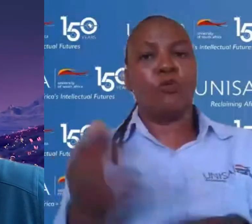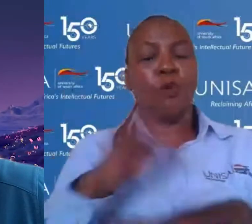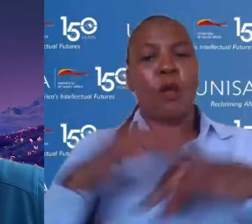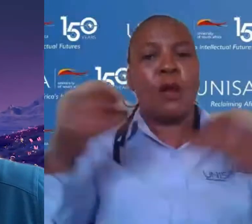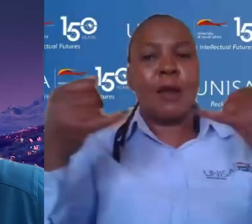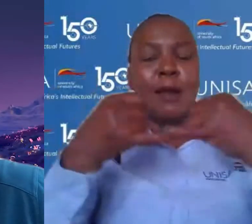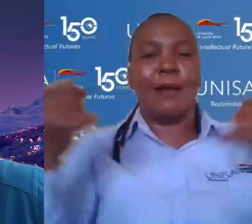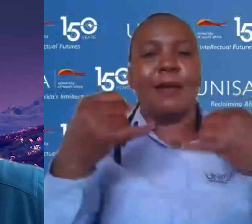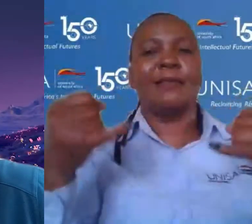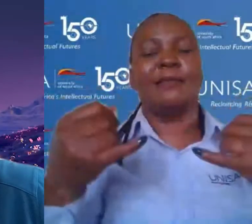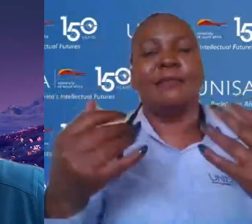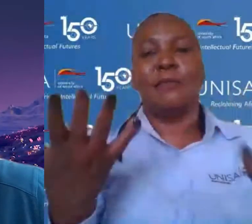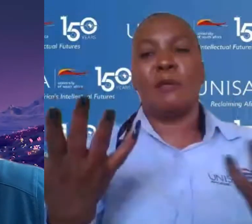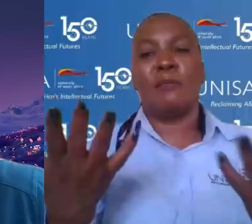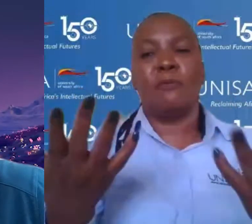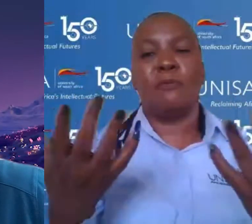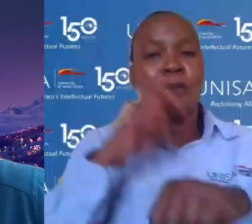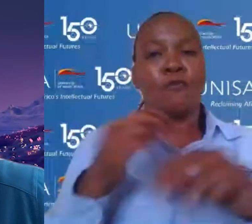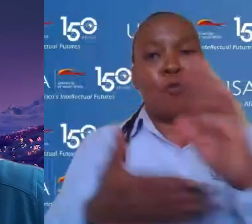In